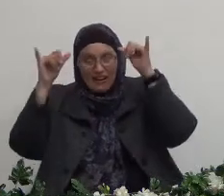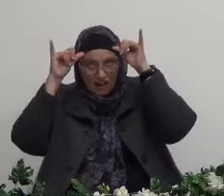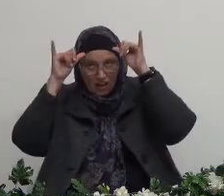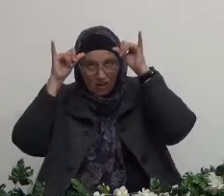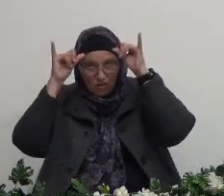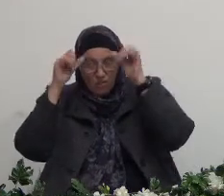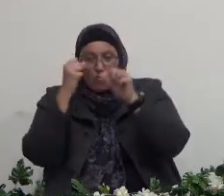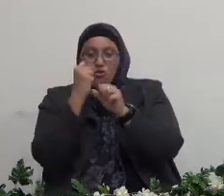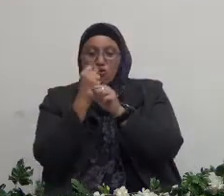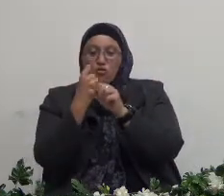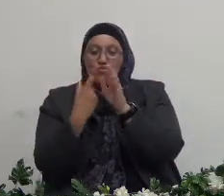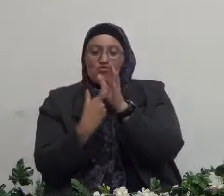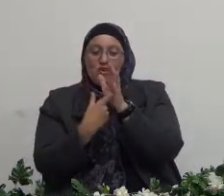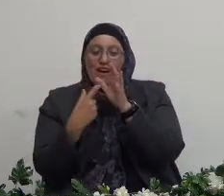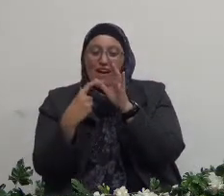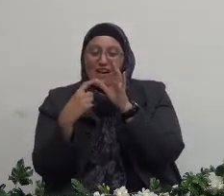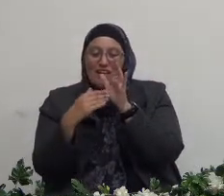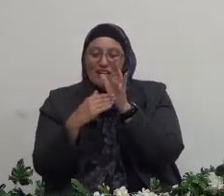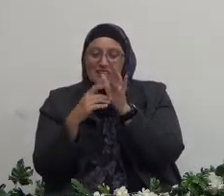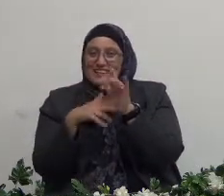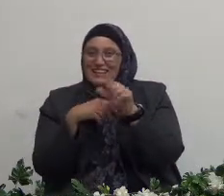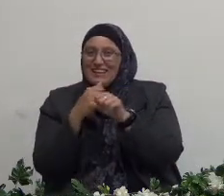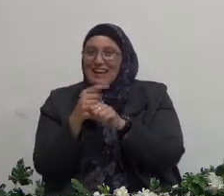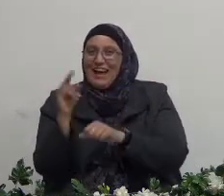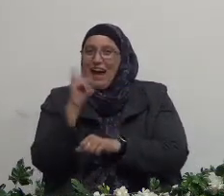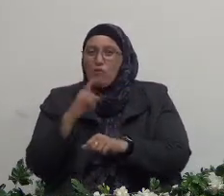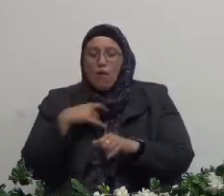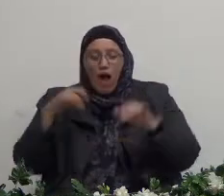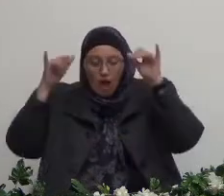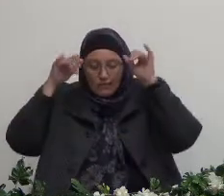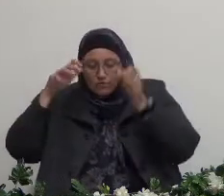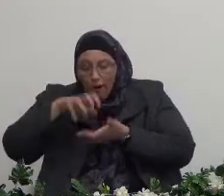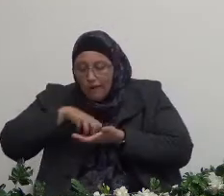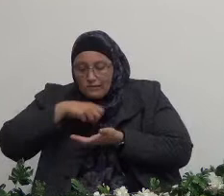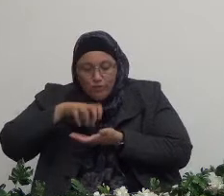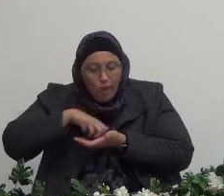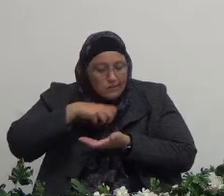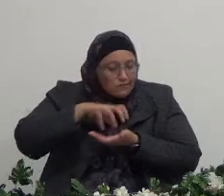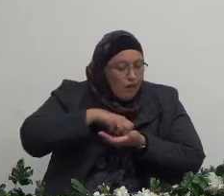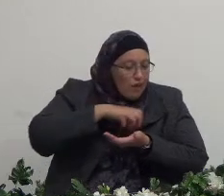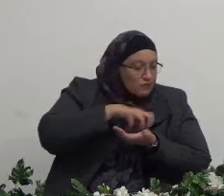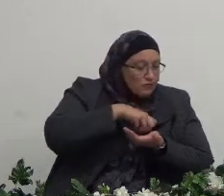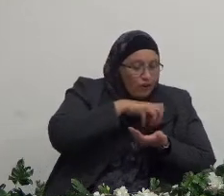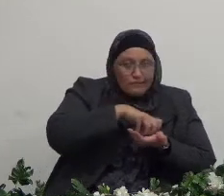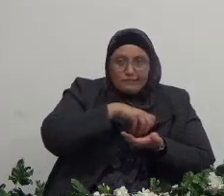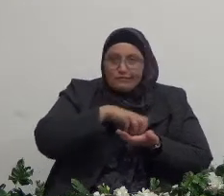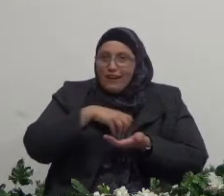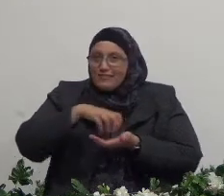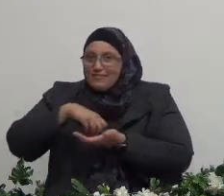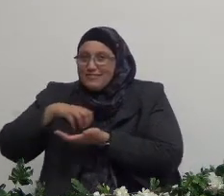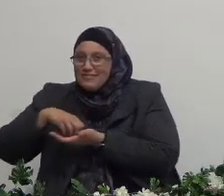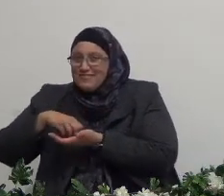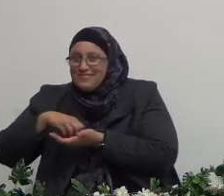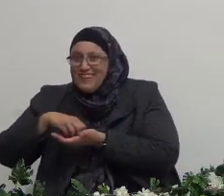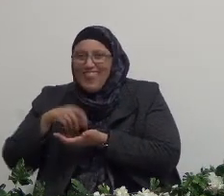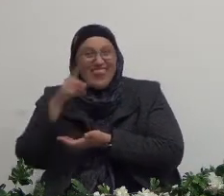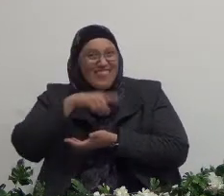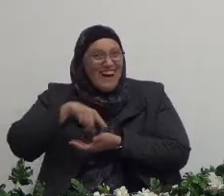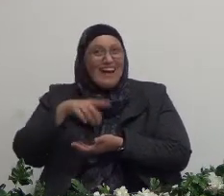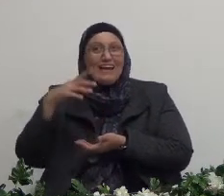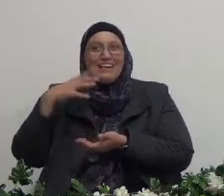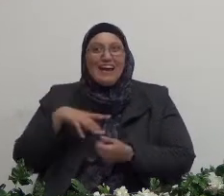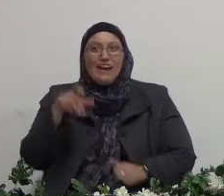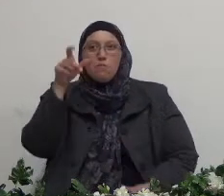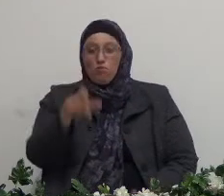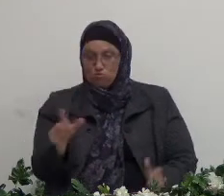in need of, we're talking about the cows, the sheep, and the goats. They're in need of a shepherd or someone to look